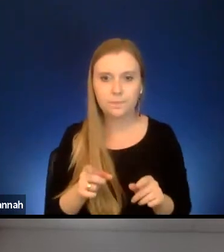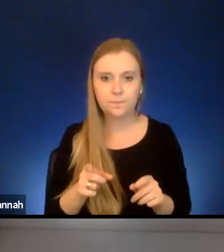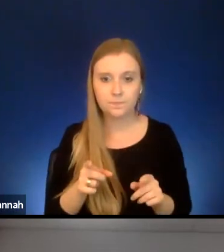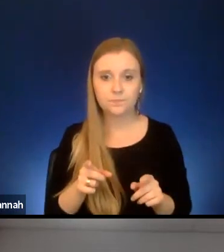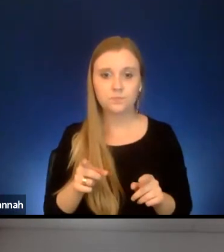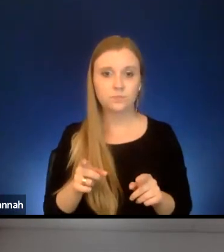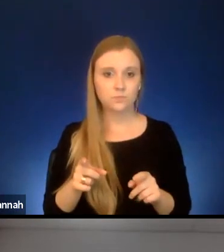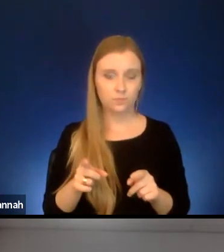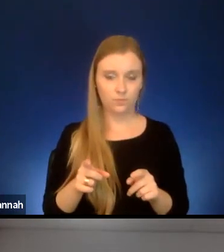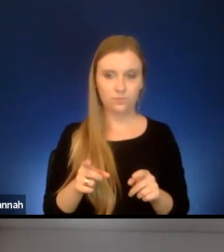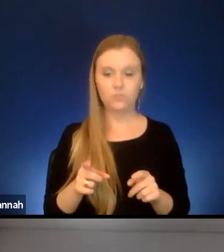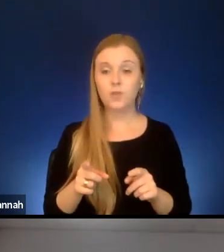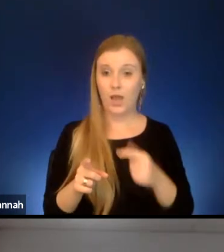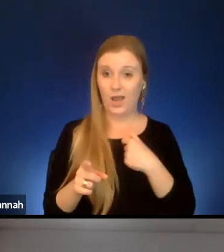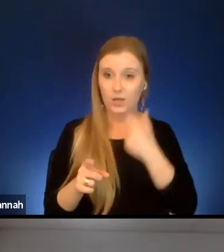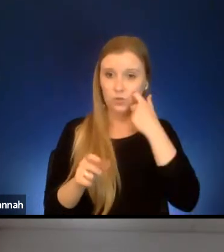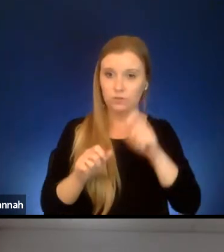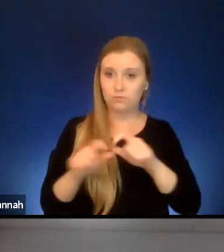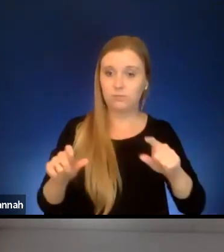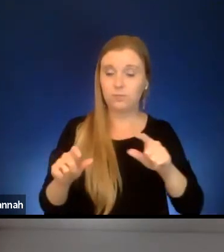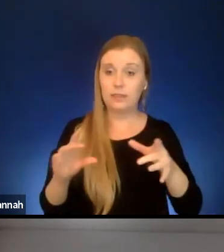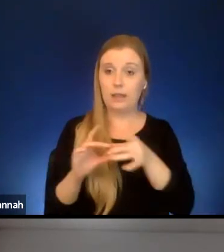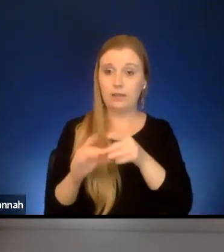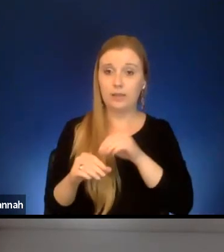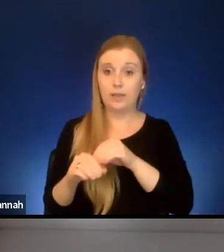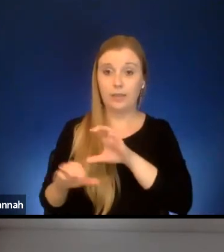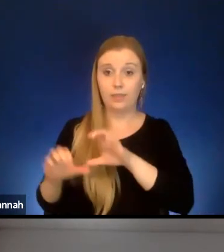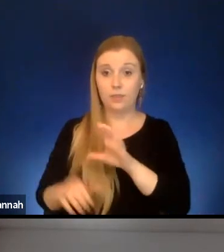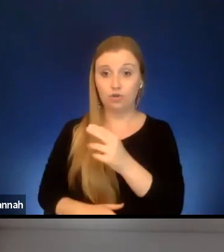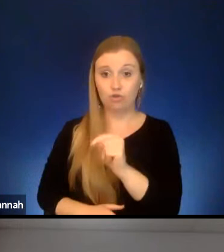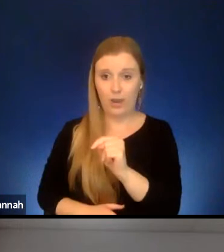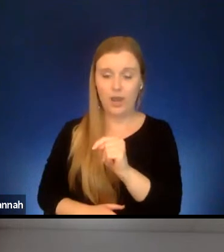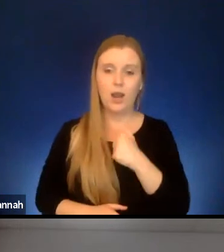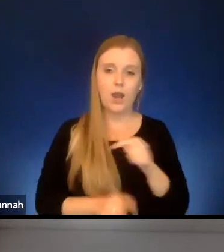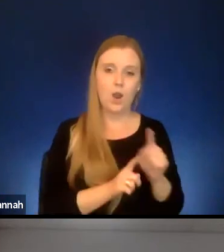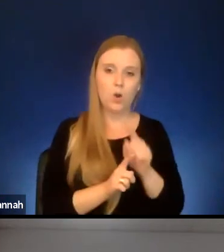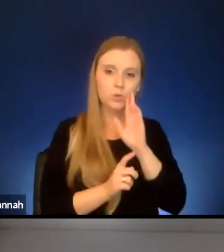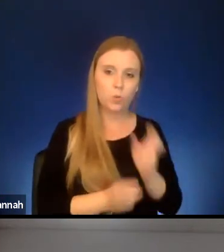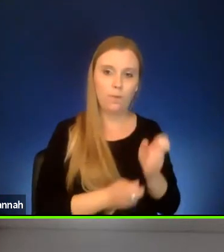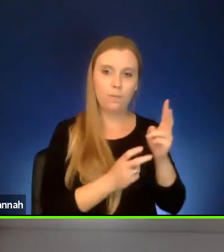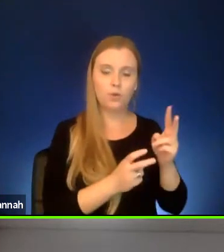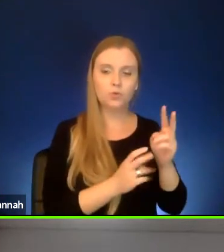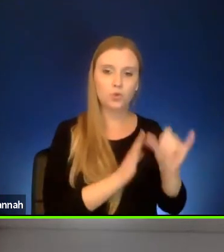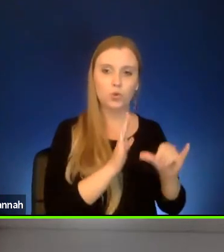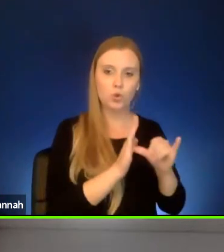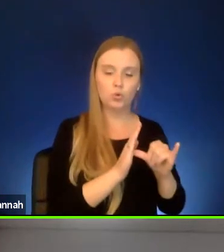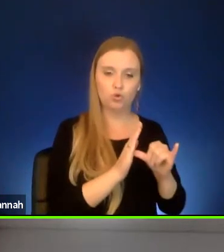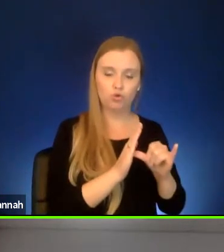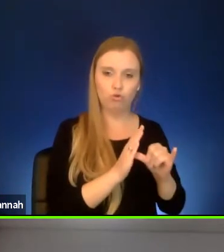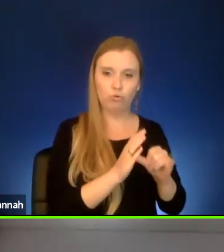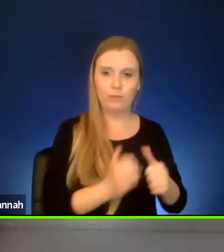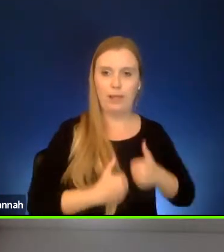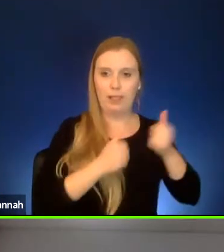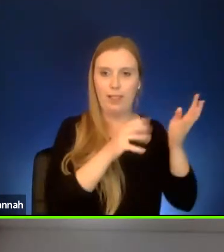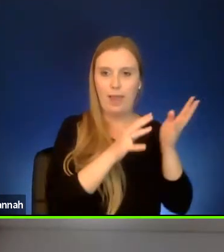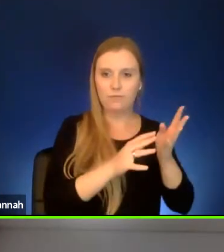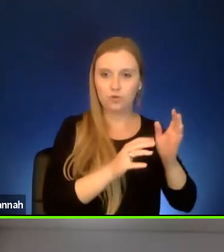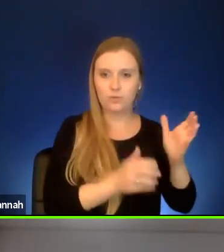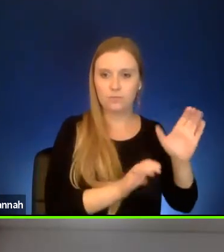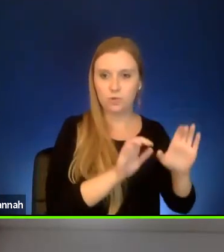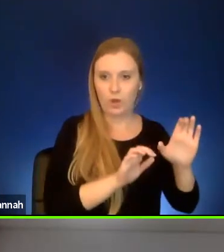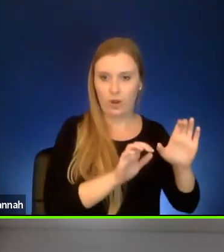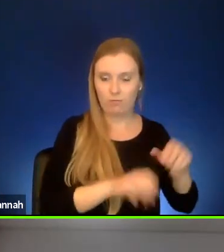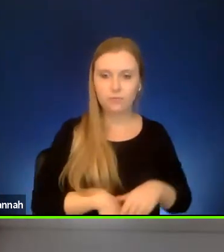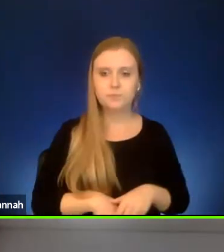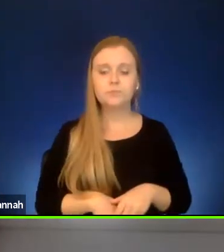So there's the link in the chat, and I'm going to place the link as well in our YouTube live stream chat. Okay, and then while you're doing that, I can respond to the question of